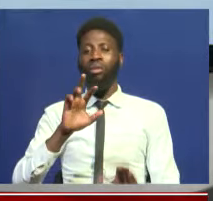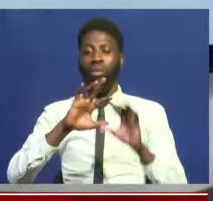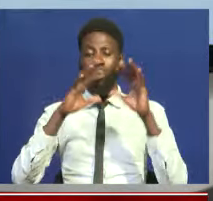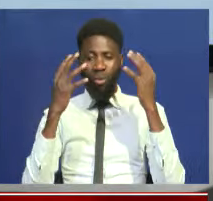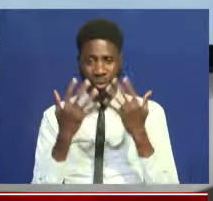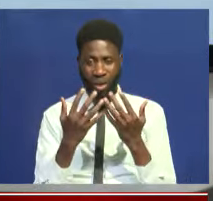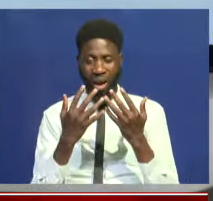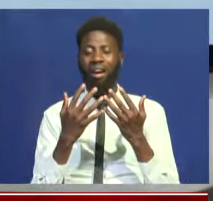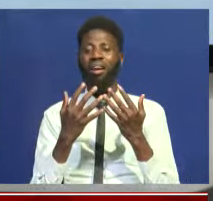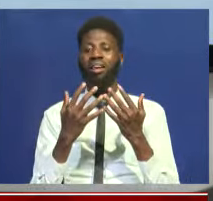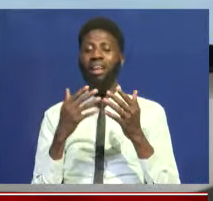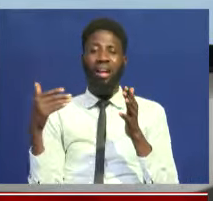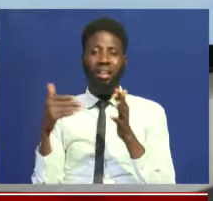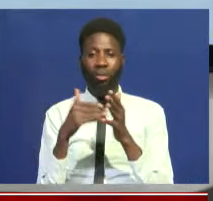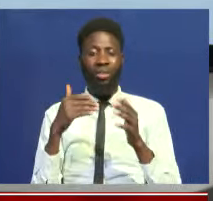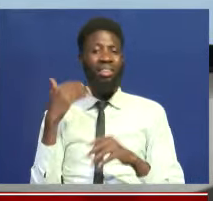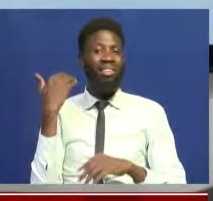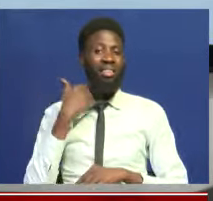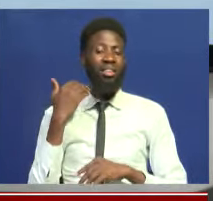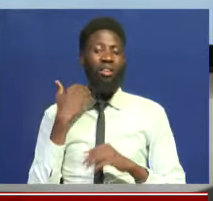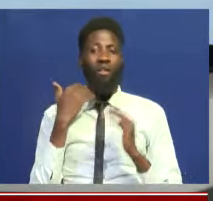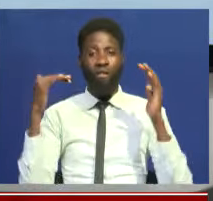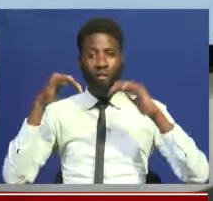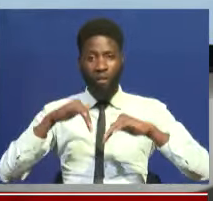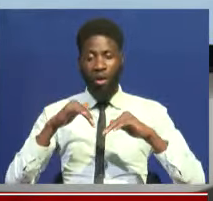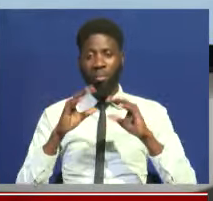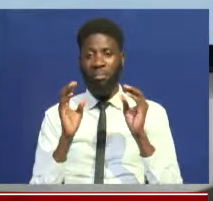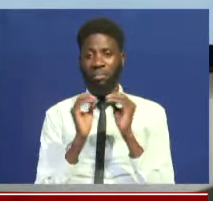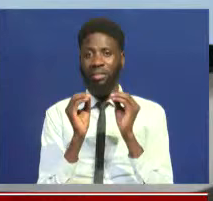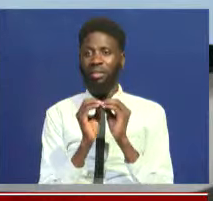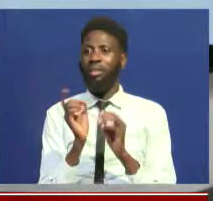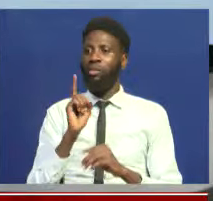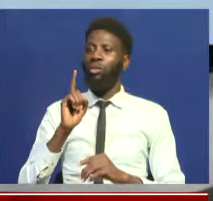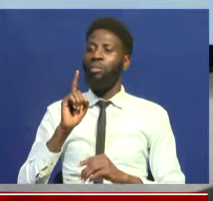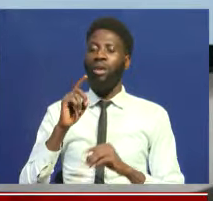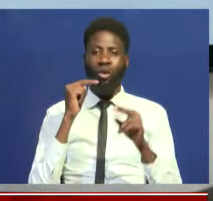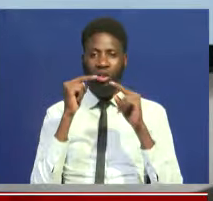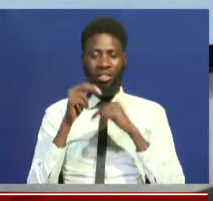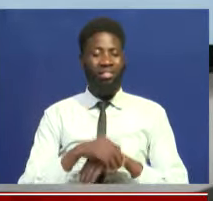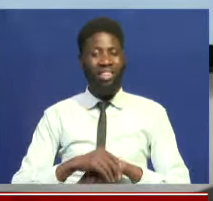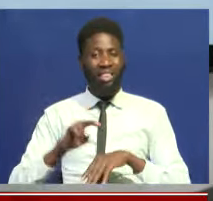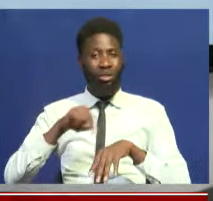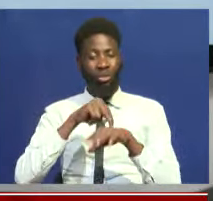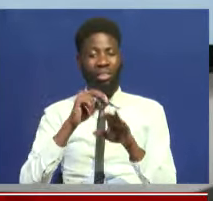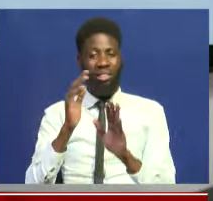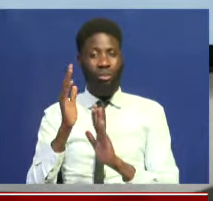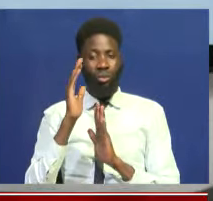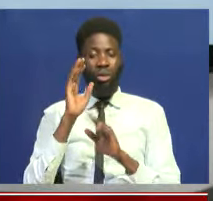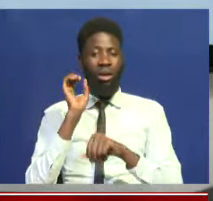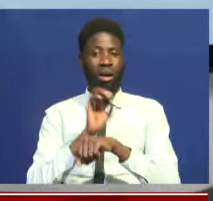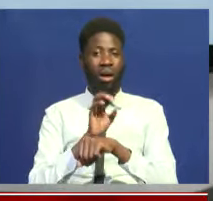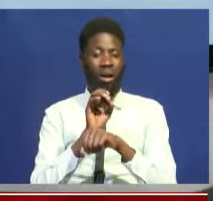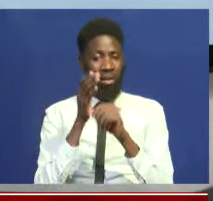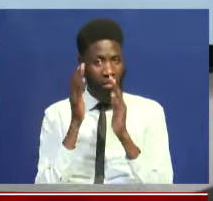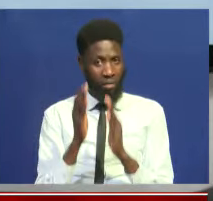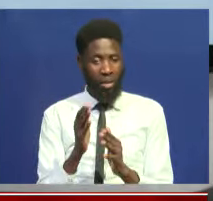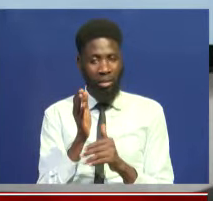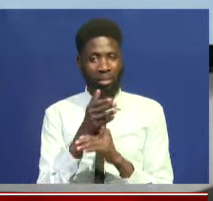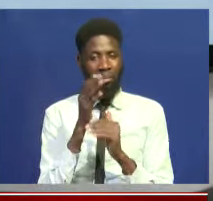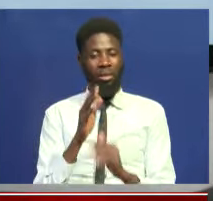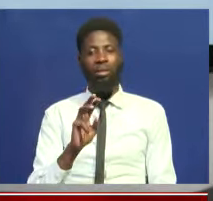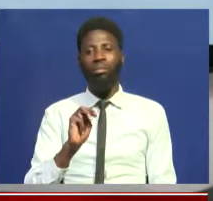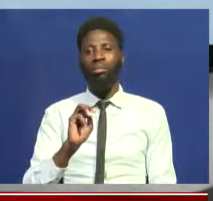Forum Coordinating Committee meeting at a Nairobi hotel. National Security Advisor Ambassador Monica Juma says the